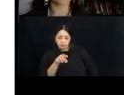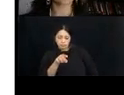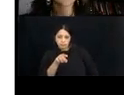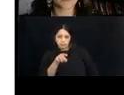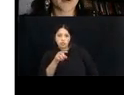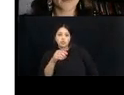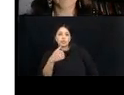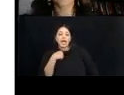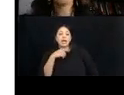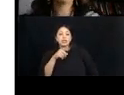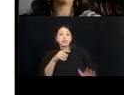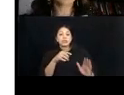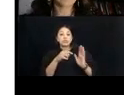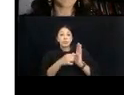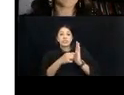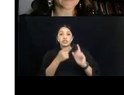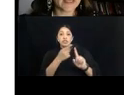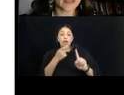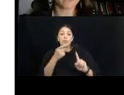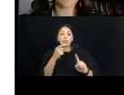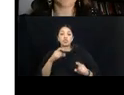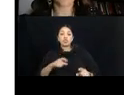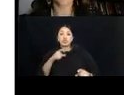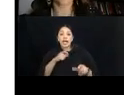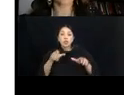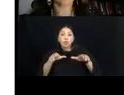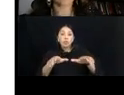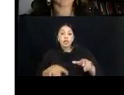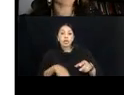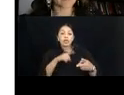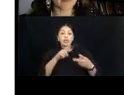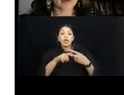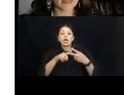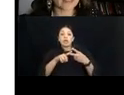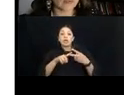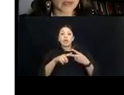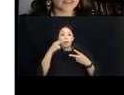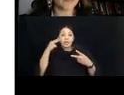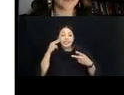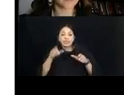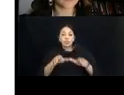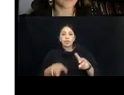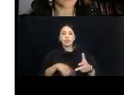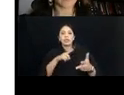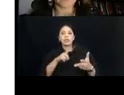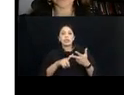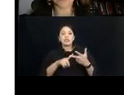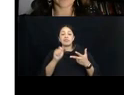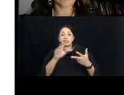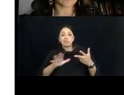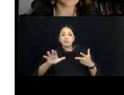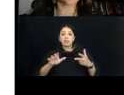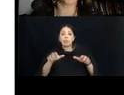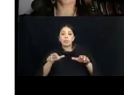representation from the Chicano movement, from the American Indian movement, and also from the African American civil rights movement, all coming